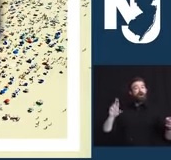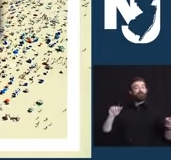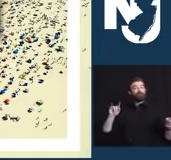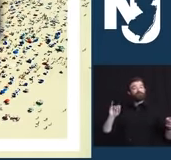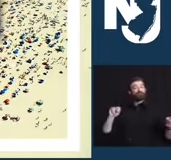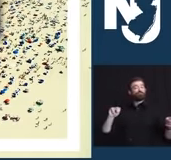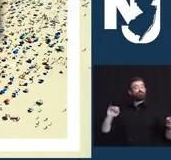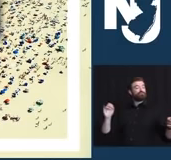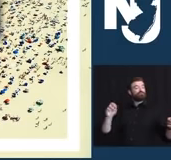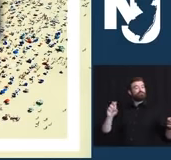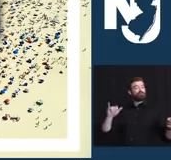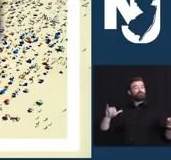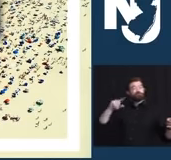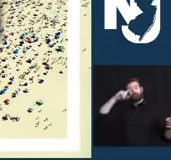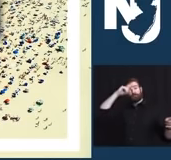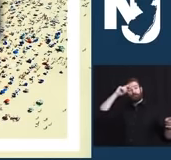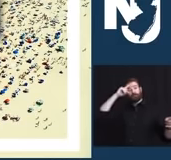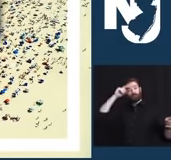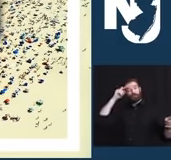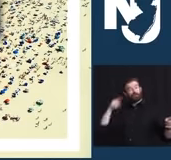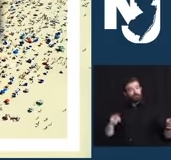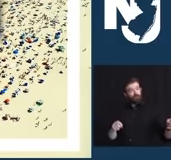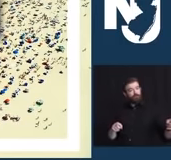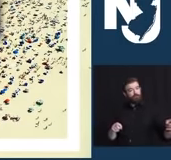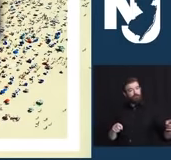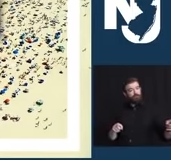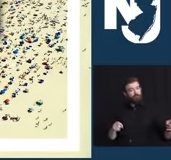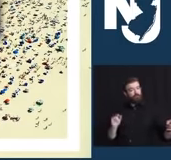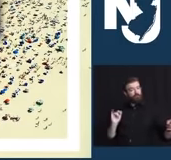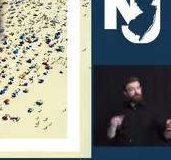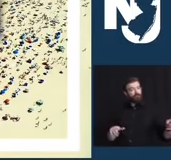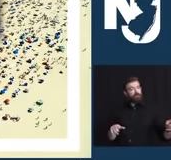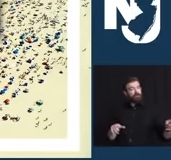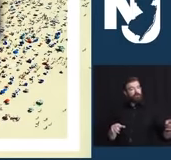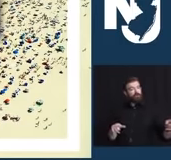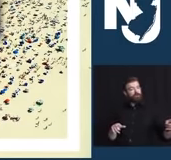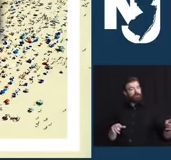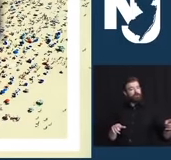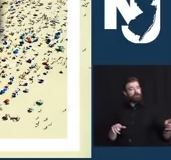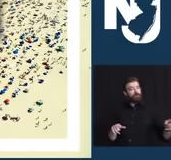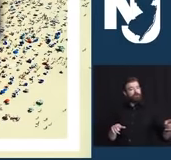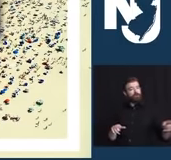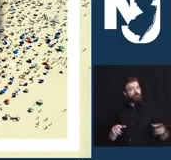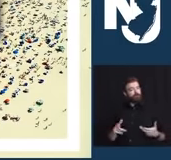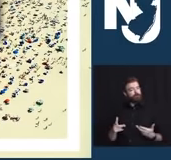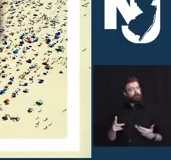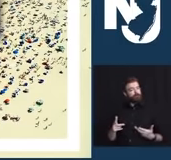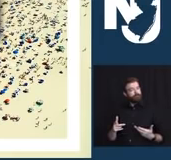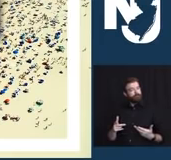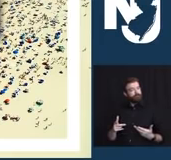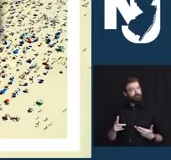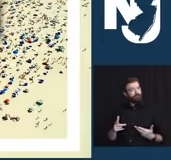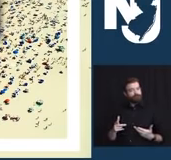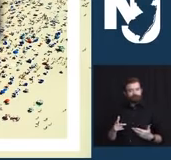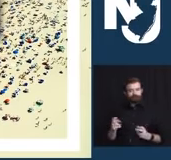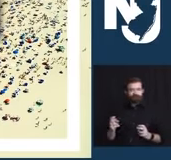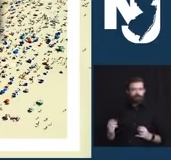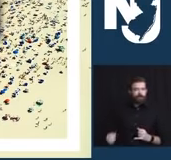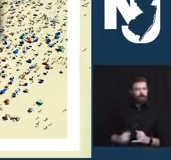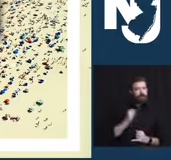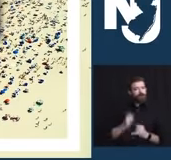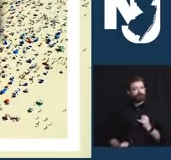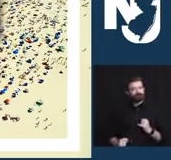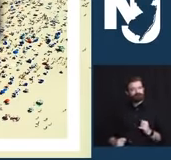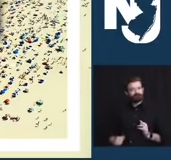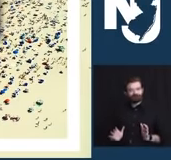again, unlike any effort in any other American state, to drop the hammer. It's time to take Berlin and